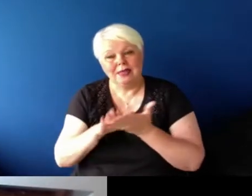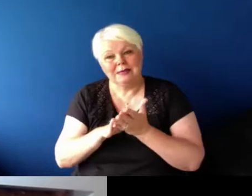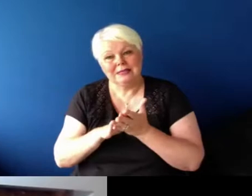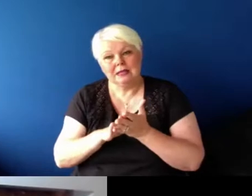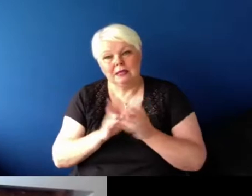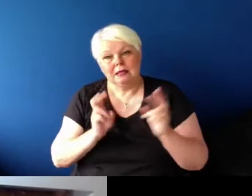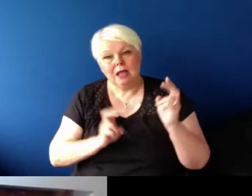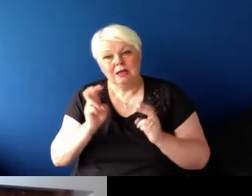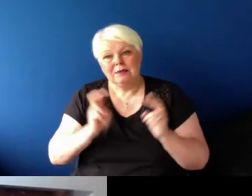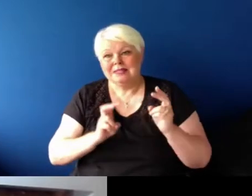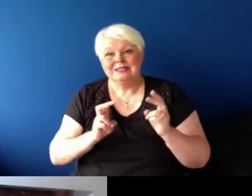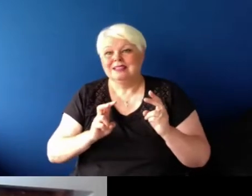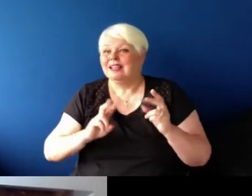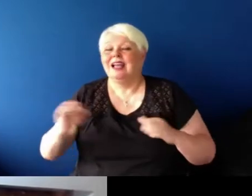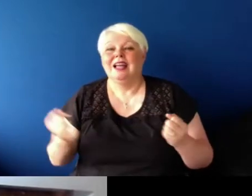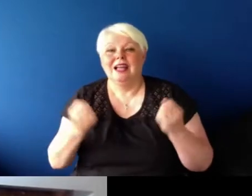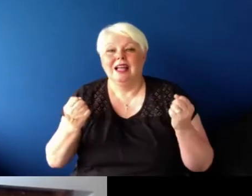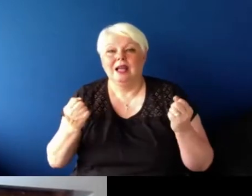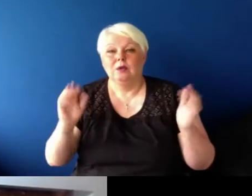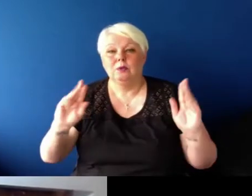have less sway.